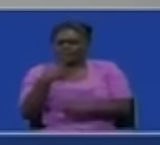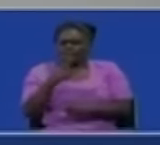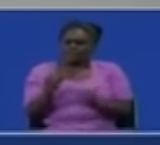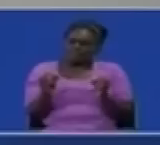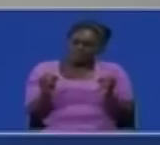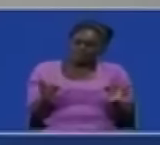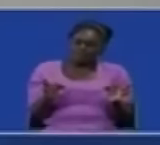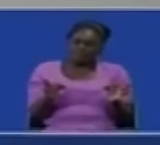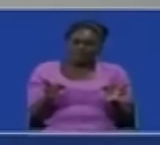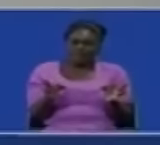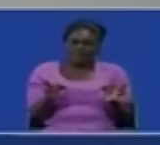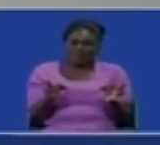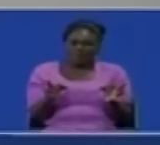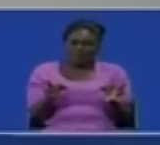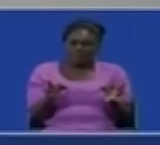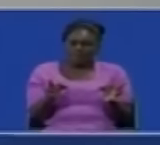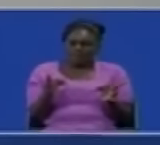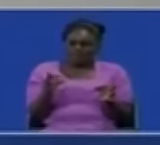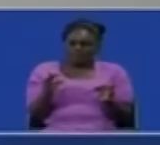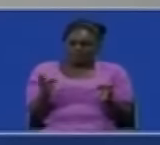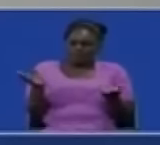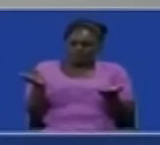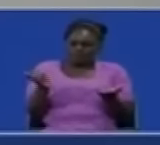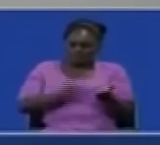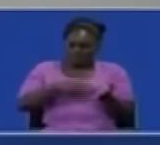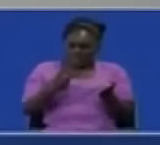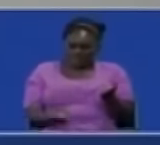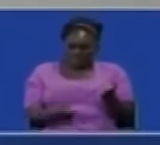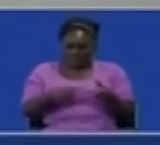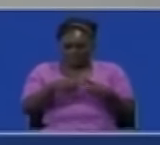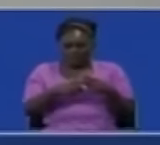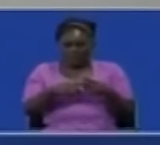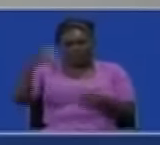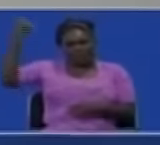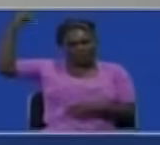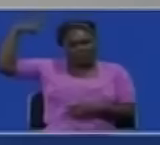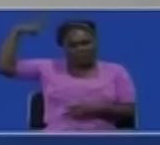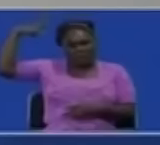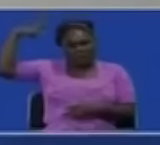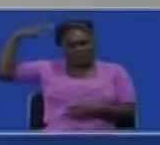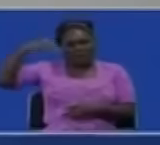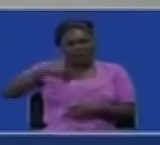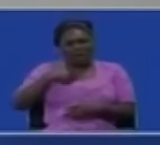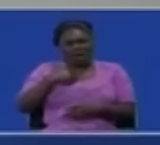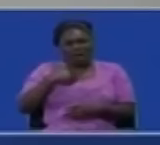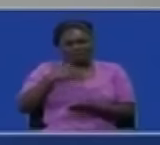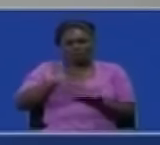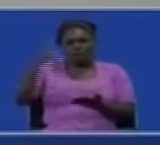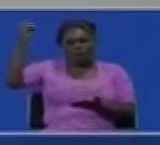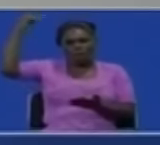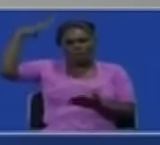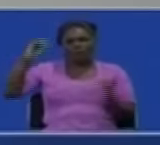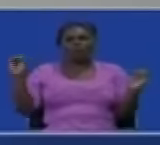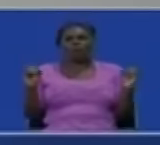if one EVID has failed for various reasons, maybe the power is down, why didn't you have duplicate power? Mm-hmm.